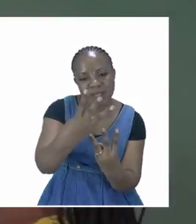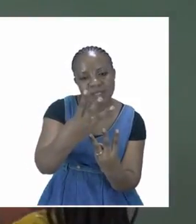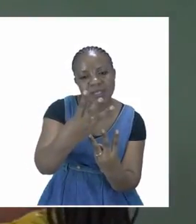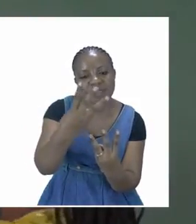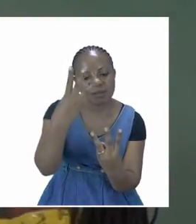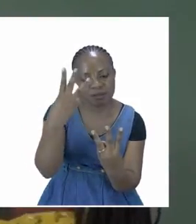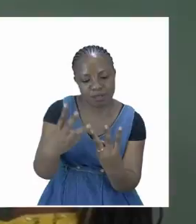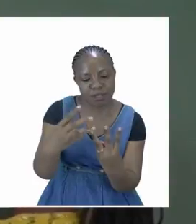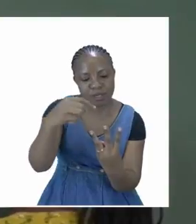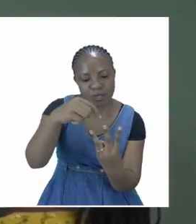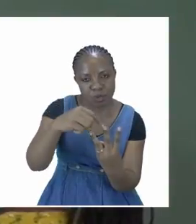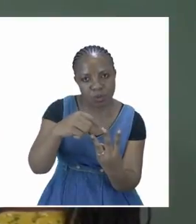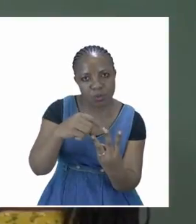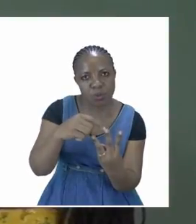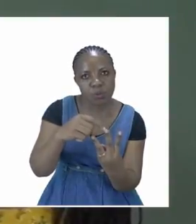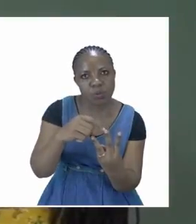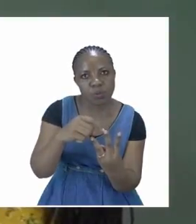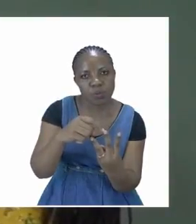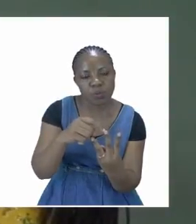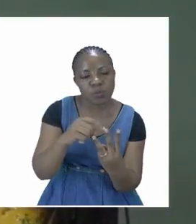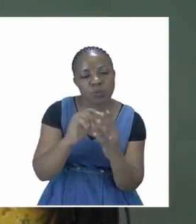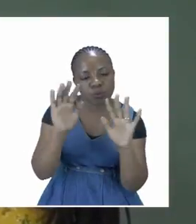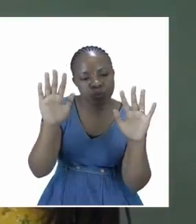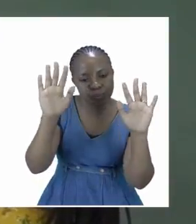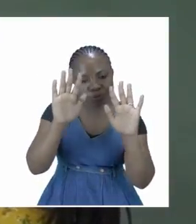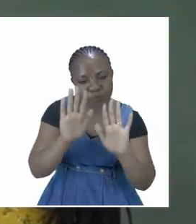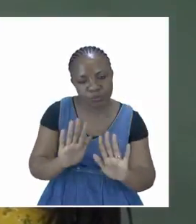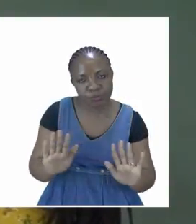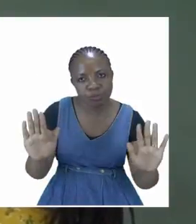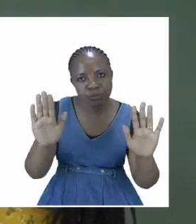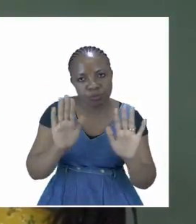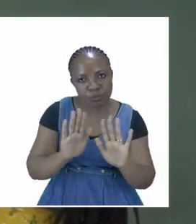133. Let us color in